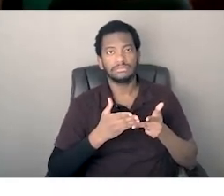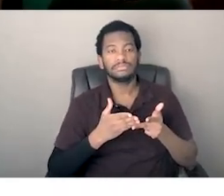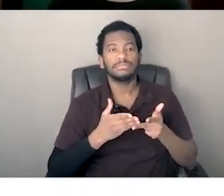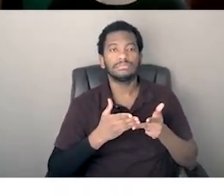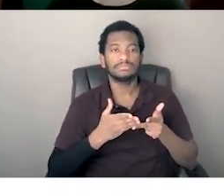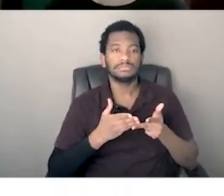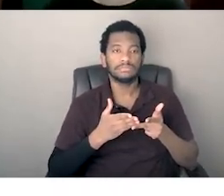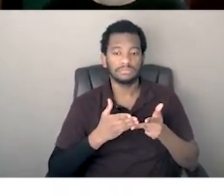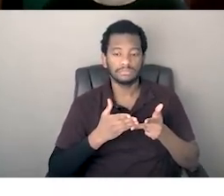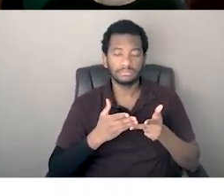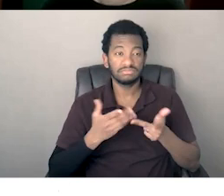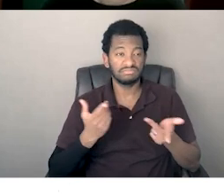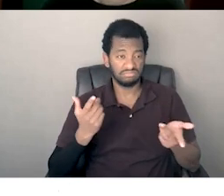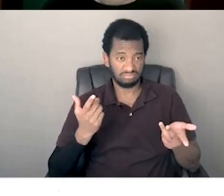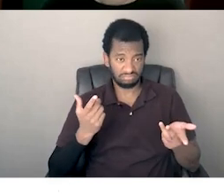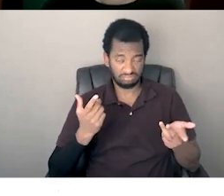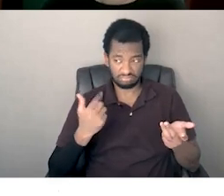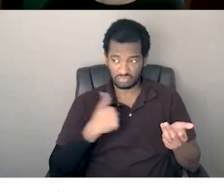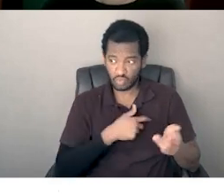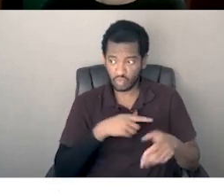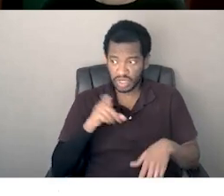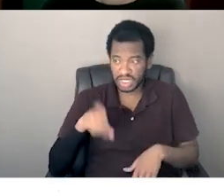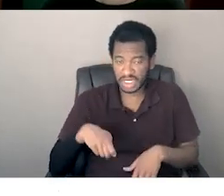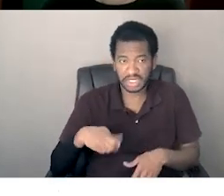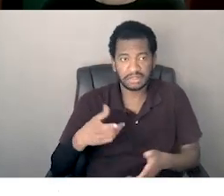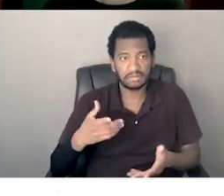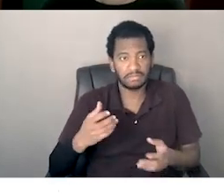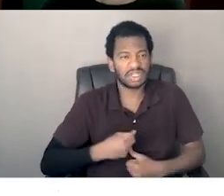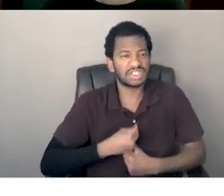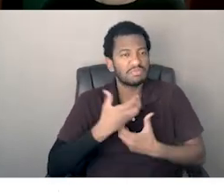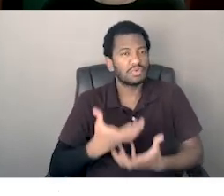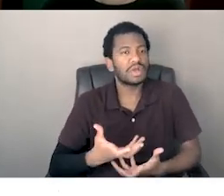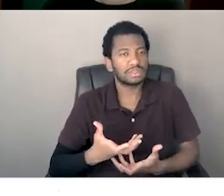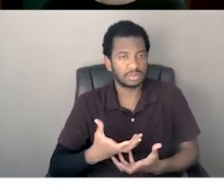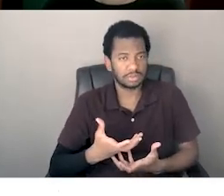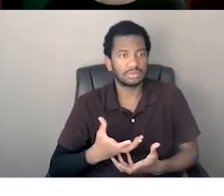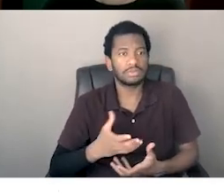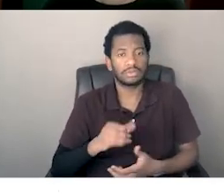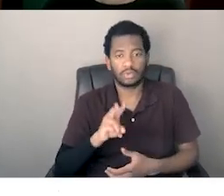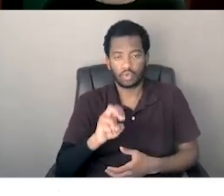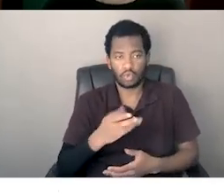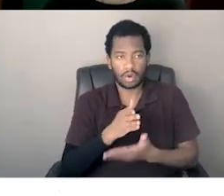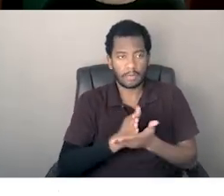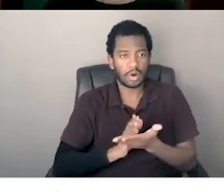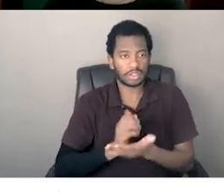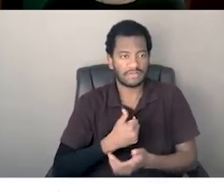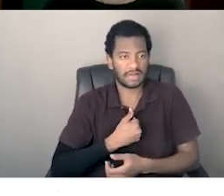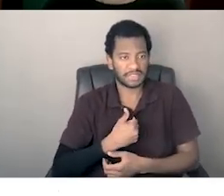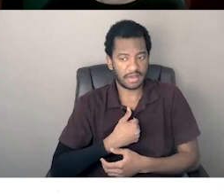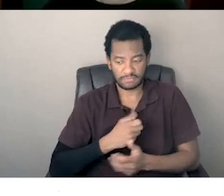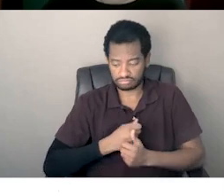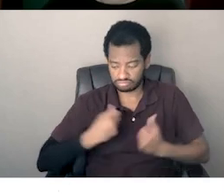Safety. We need to be able to express core parts of ourselves